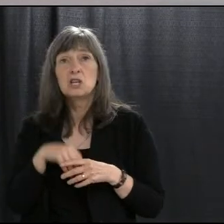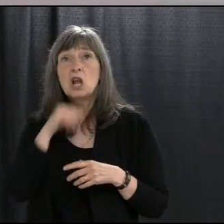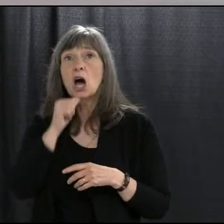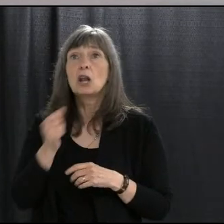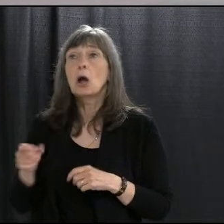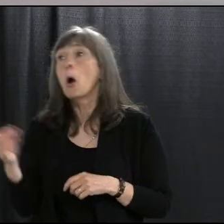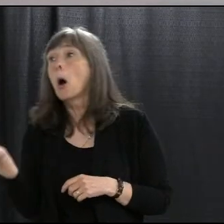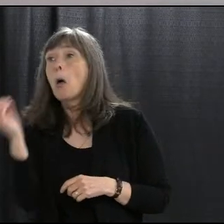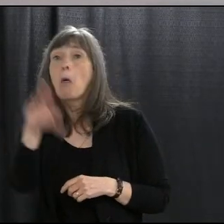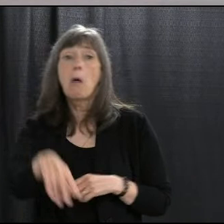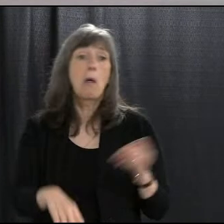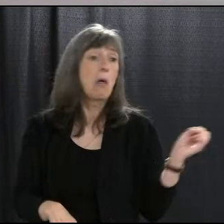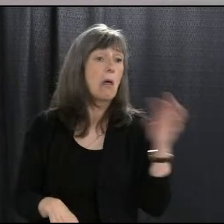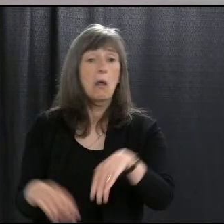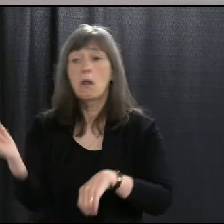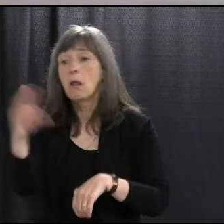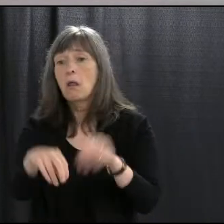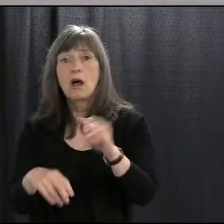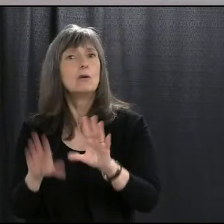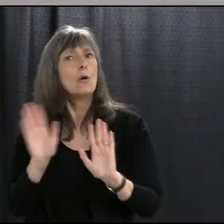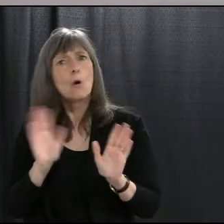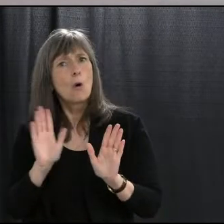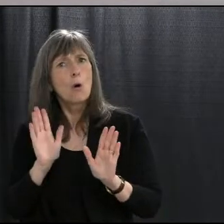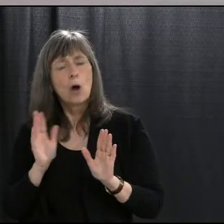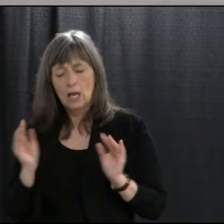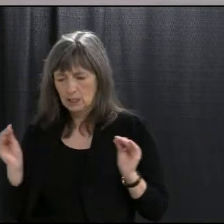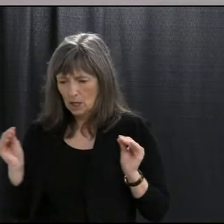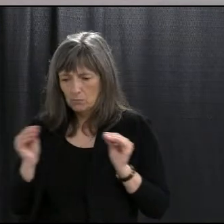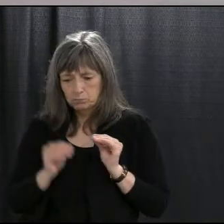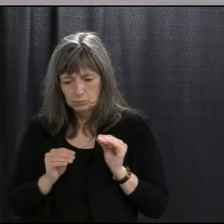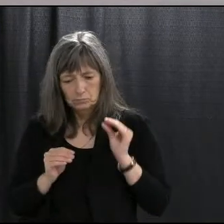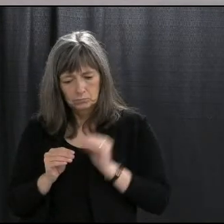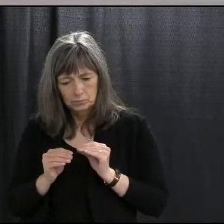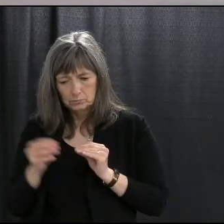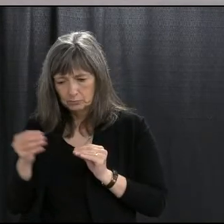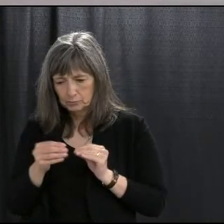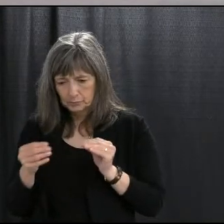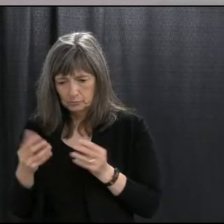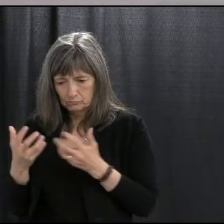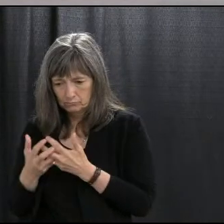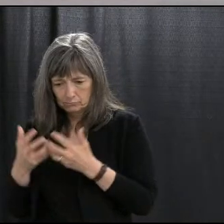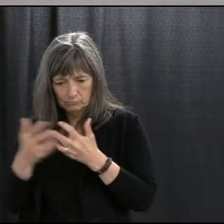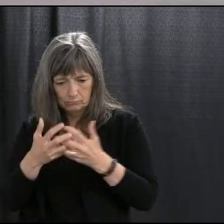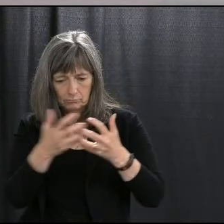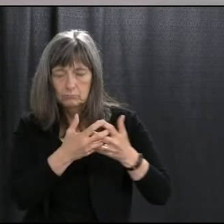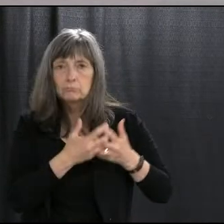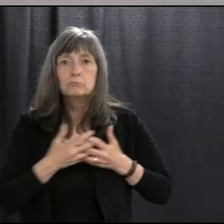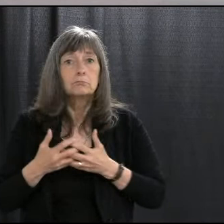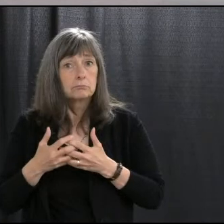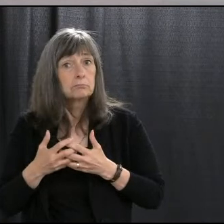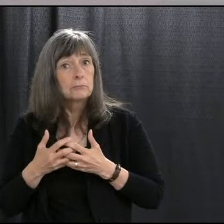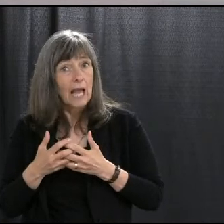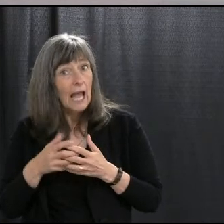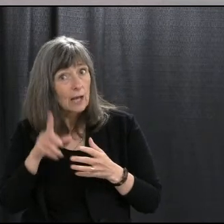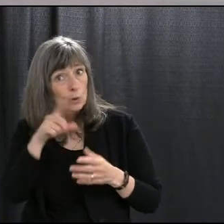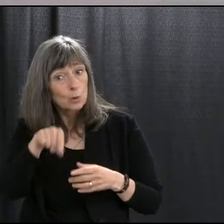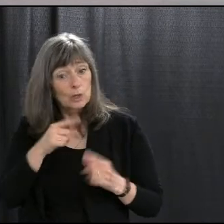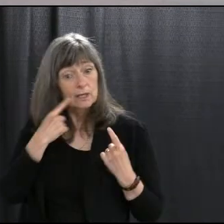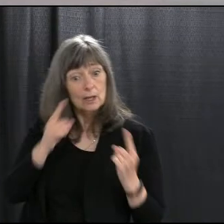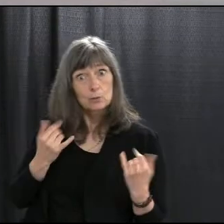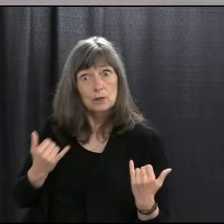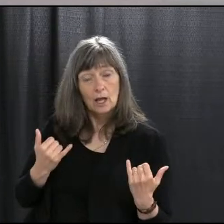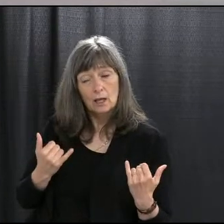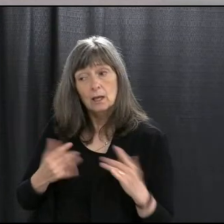focus that even this announcement is made today, because it is in conjunction with the family care teams. It is in